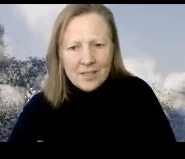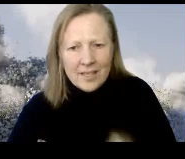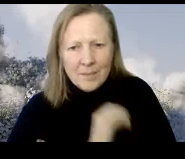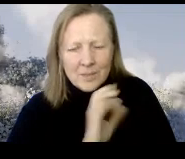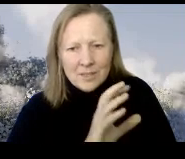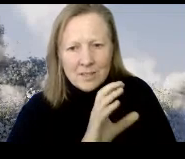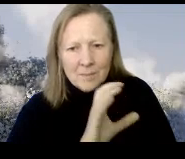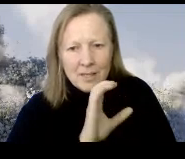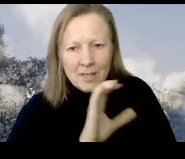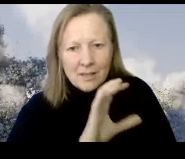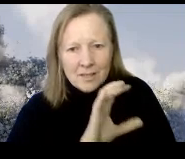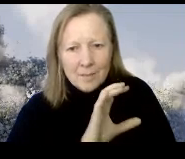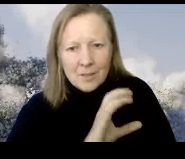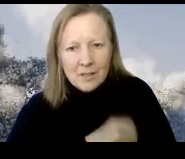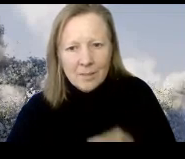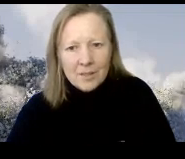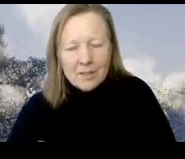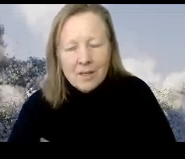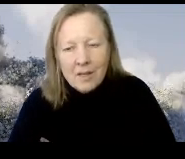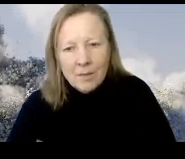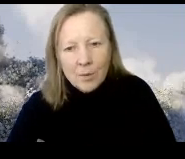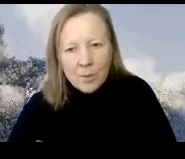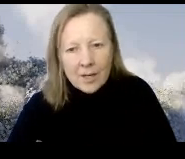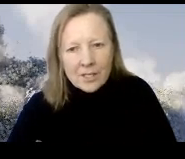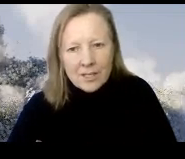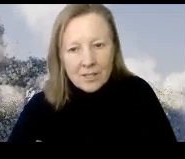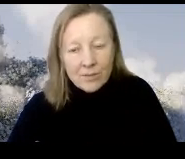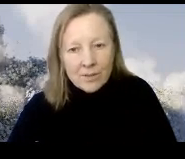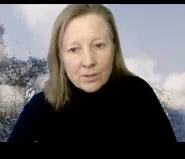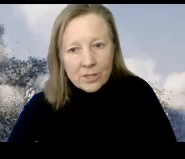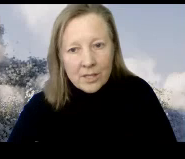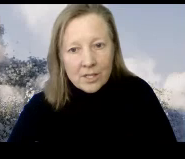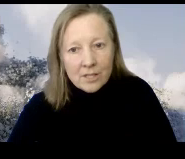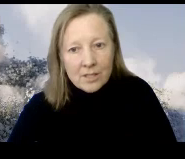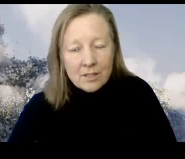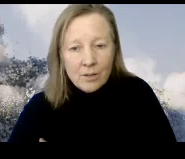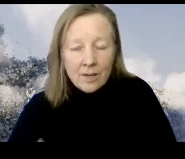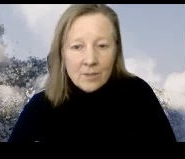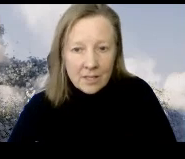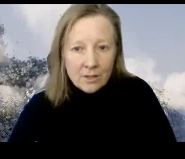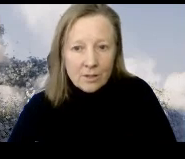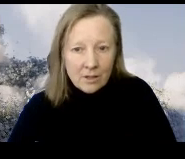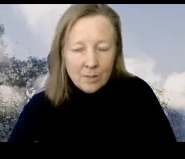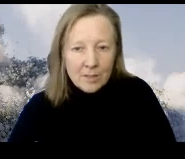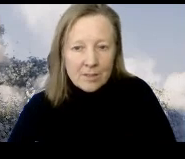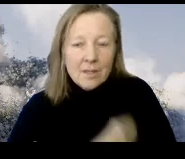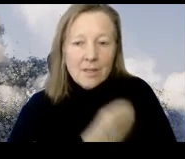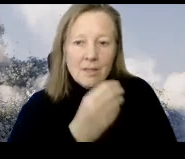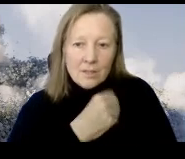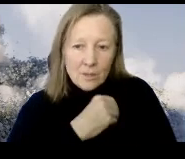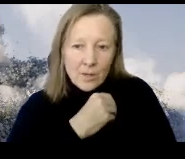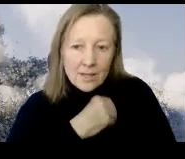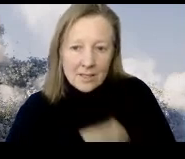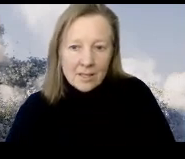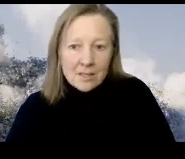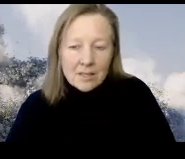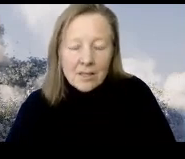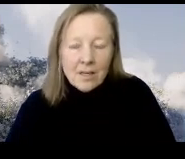use the same system that had the same documents, but we're actually a different association, so you'd have to send your documents